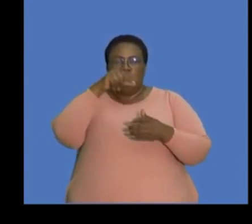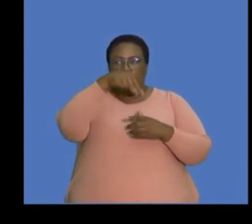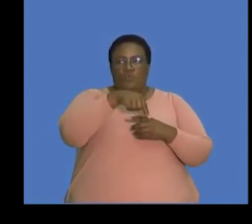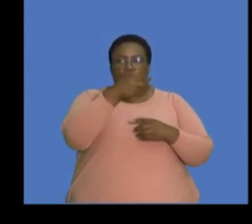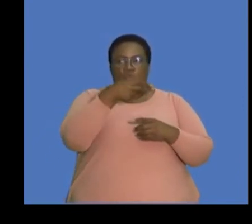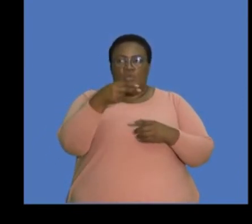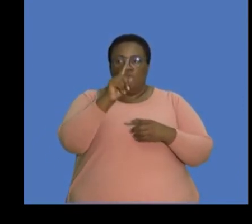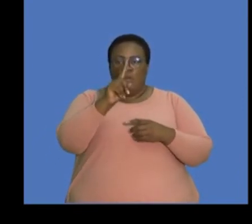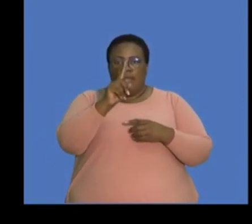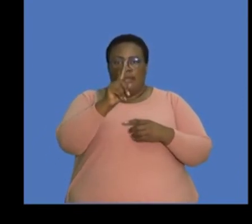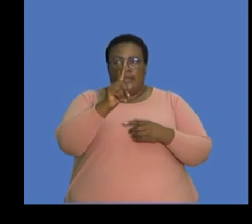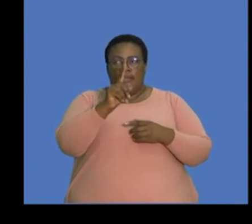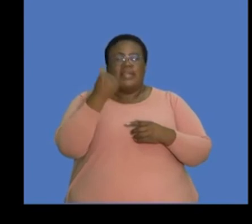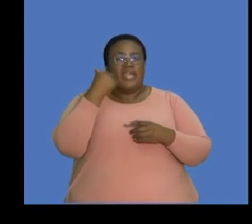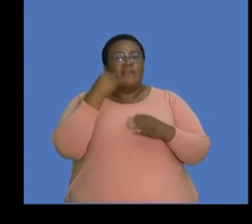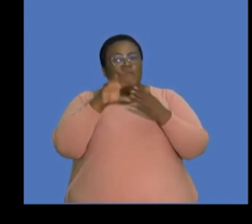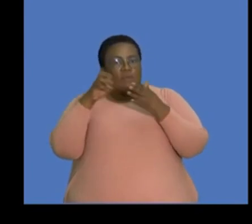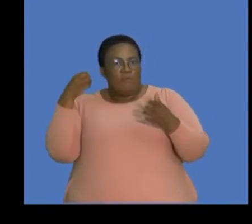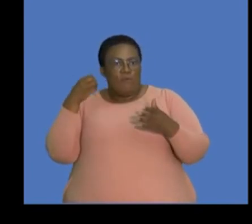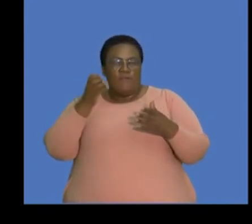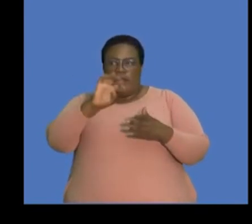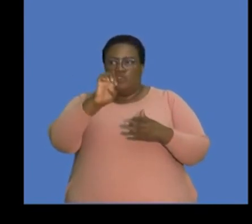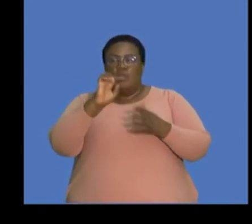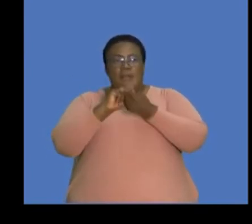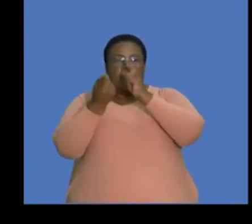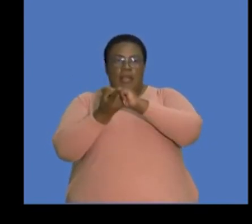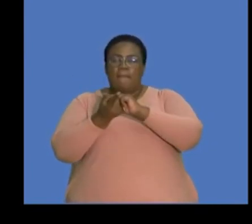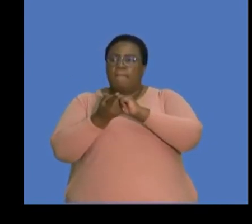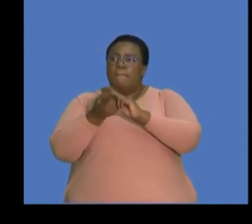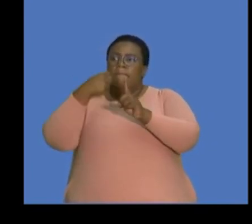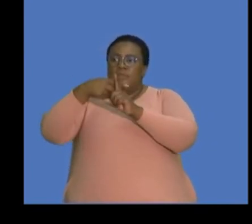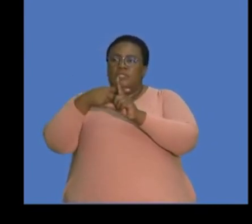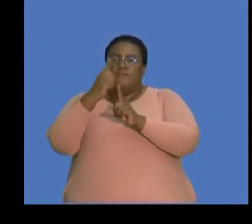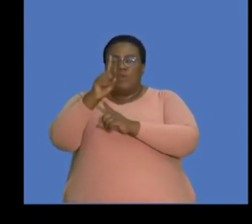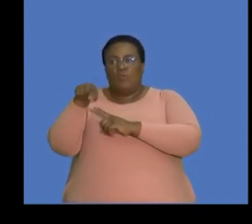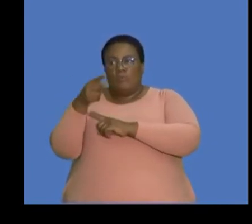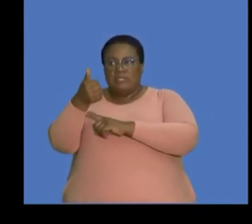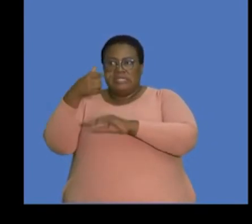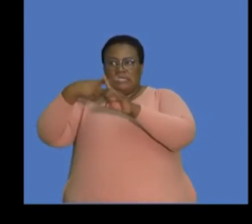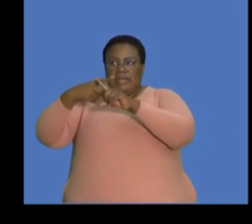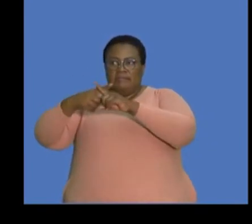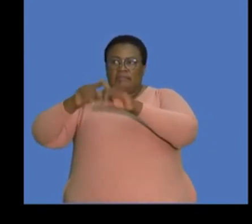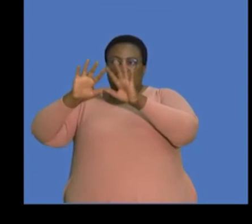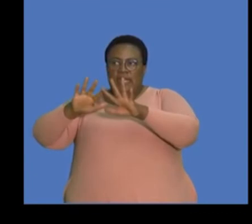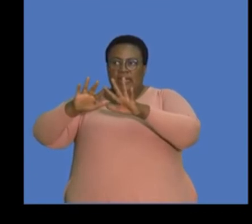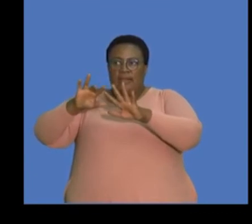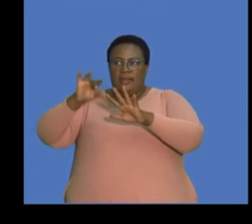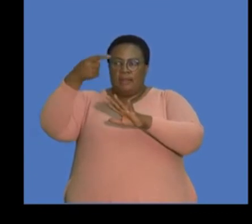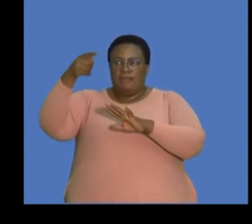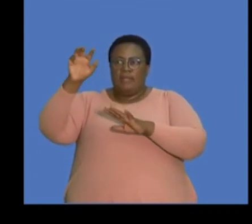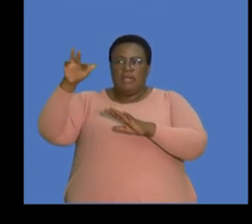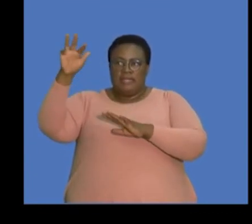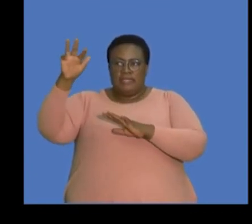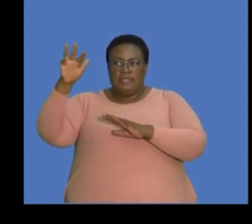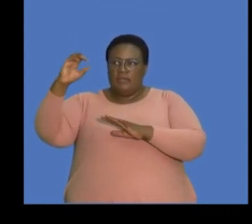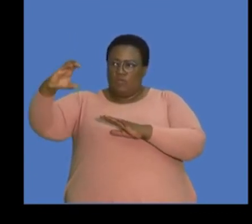to 1 electron removed. Then if we remove the electron, it becomes positive 1,6 times 10 exponent